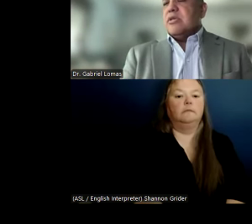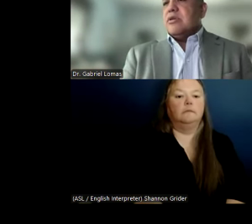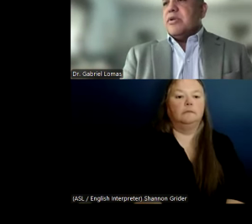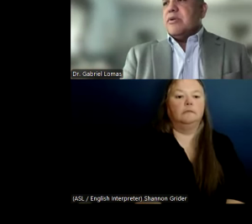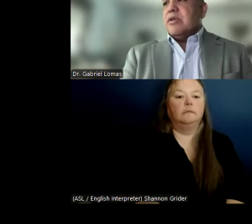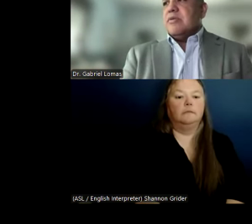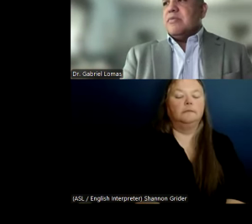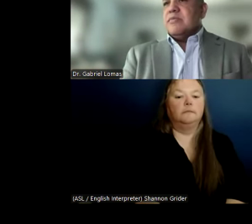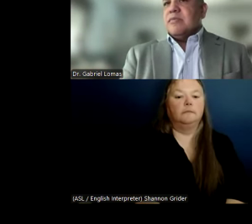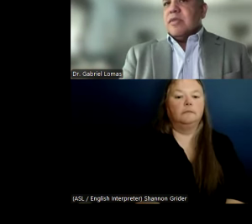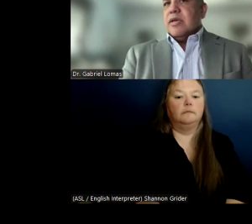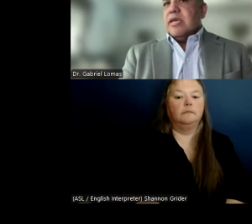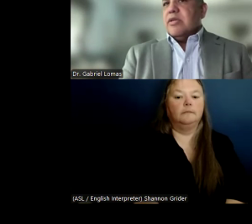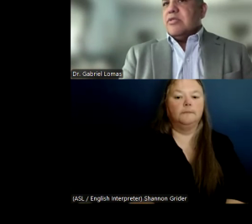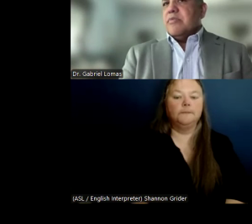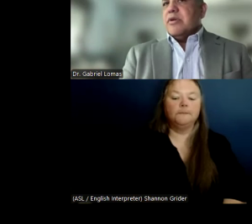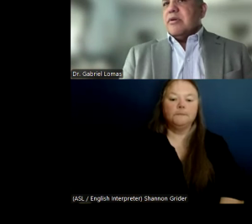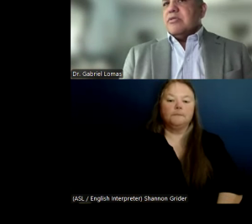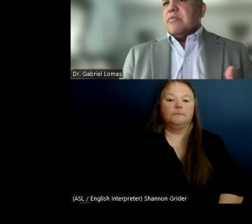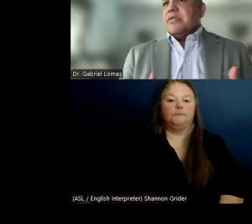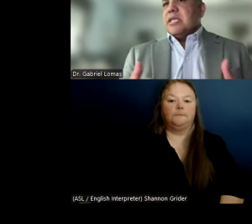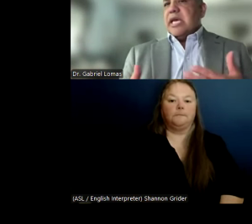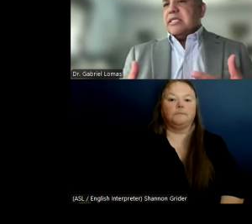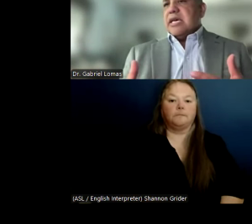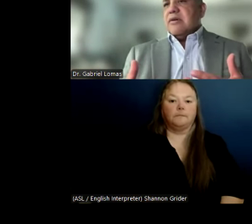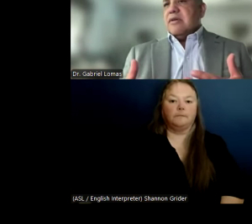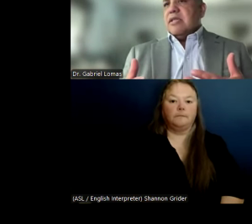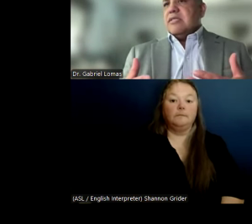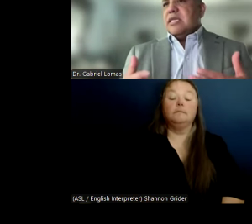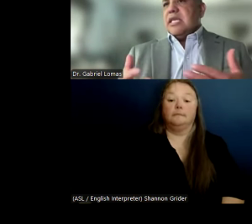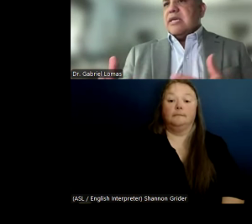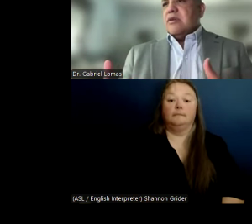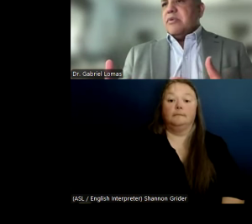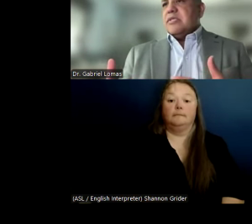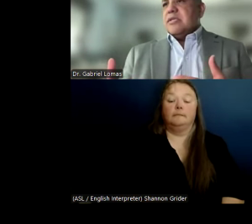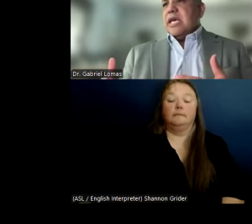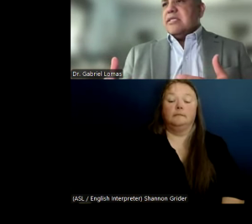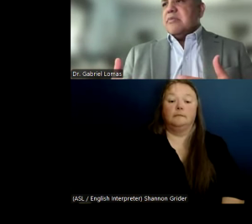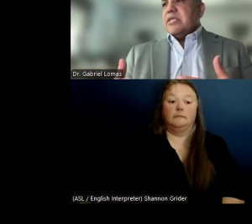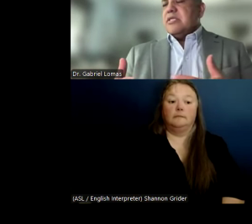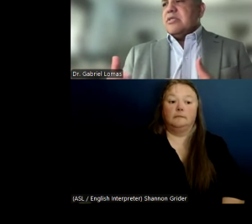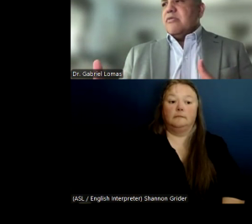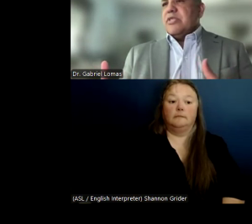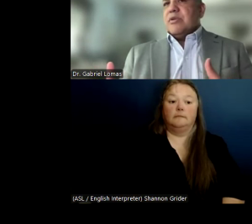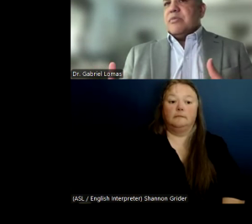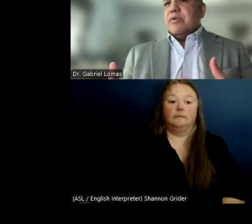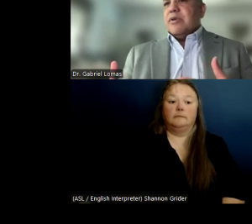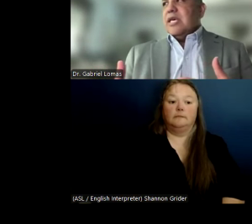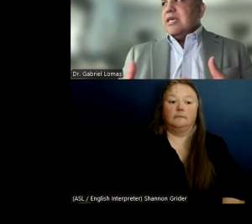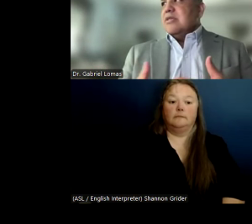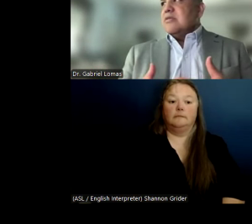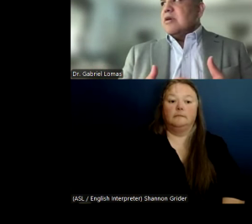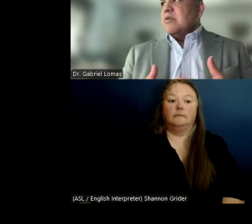hearing interpreter alone. A hearing interpreter interprets into ASL, and then the CDI interprets the ASL message into a visual